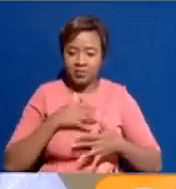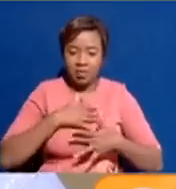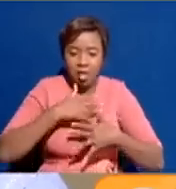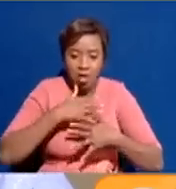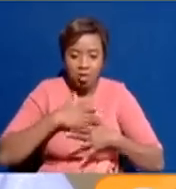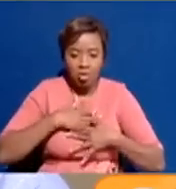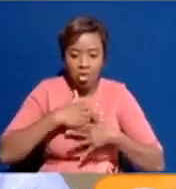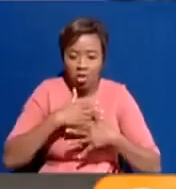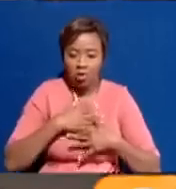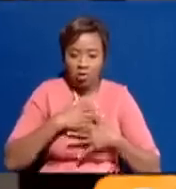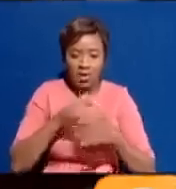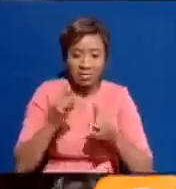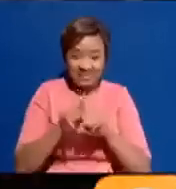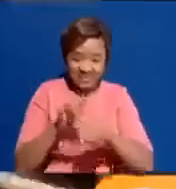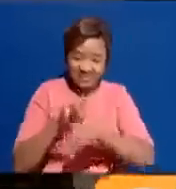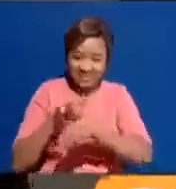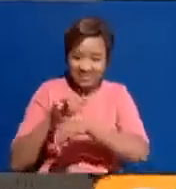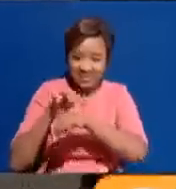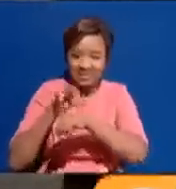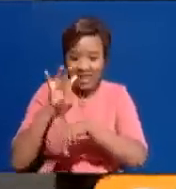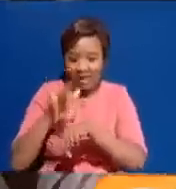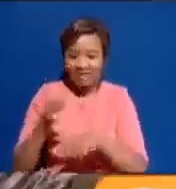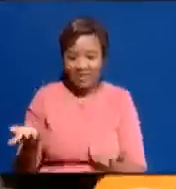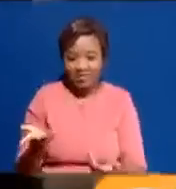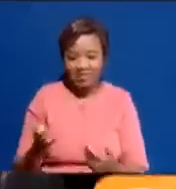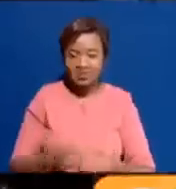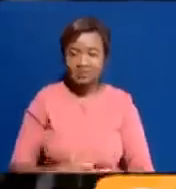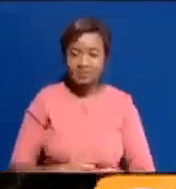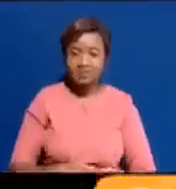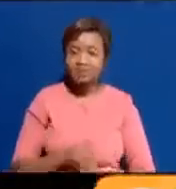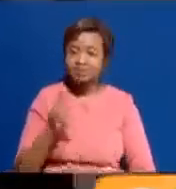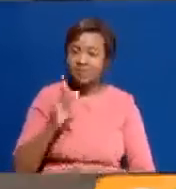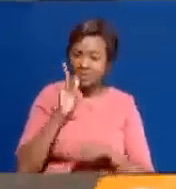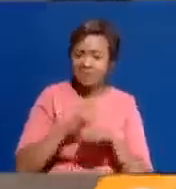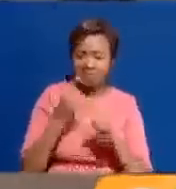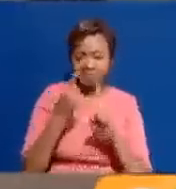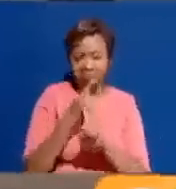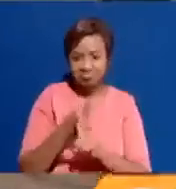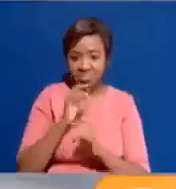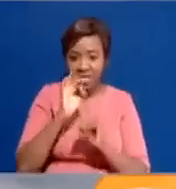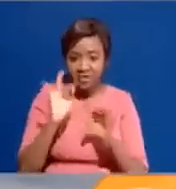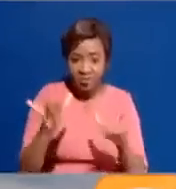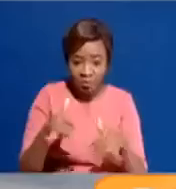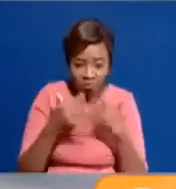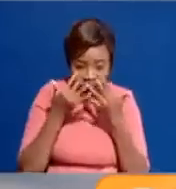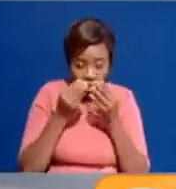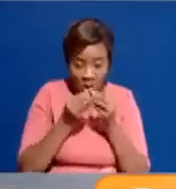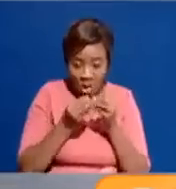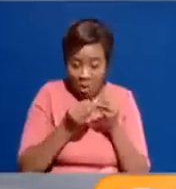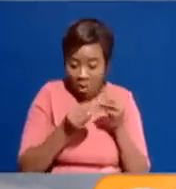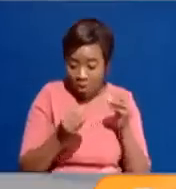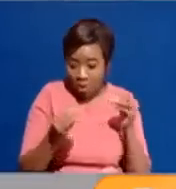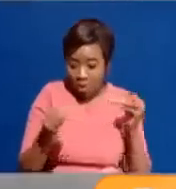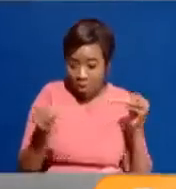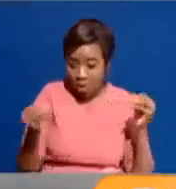not forgetting your skin. Tear gas exposure can have a variety of effects depending on the duration and intensity of the exposure,